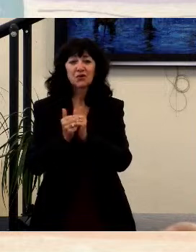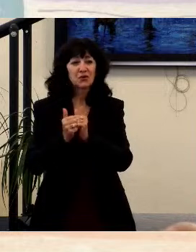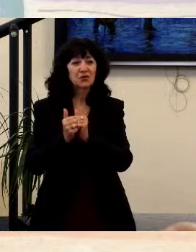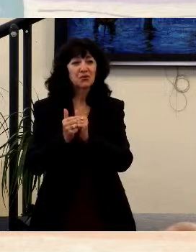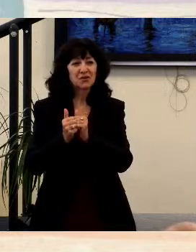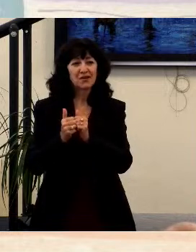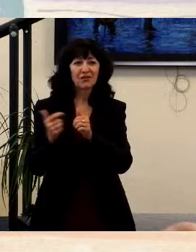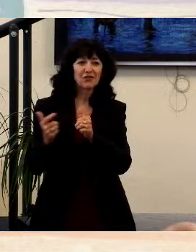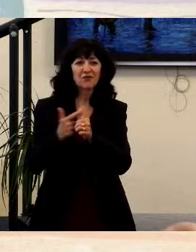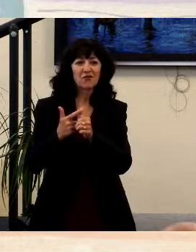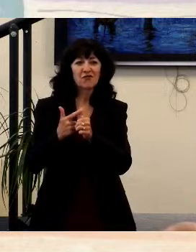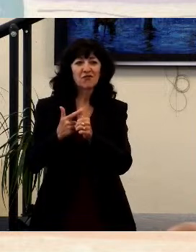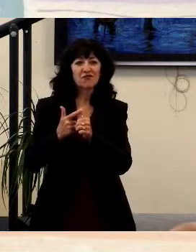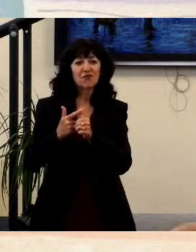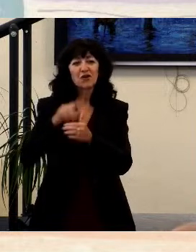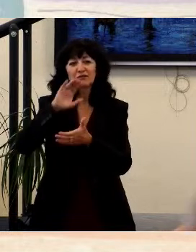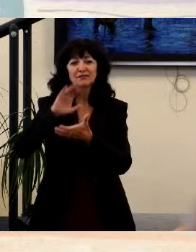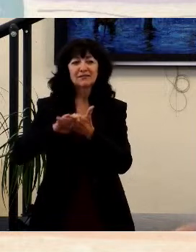Tracey Carney.